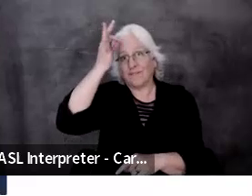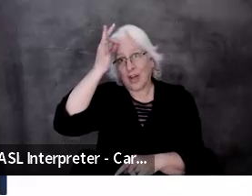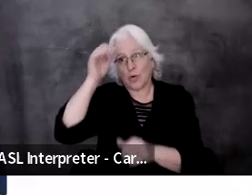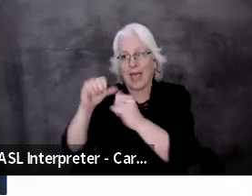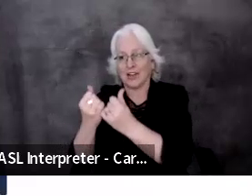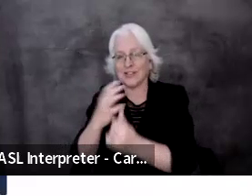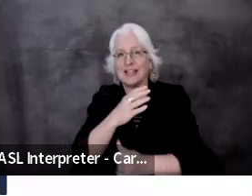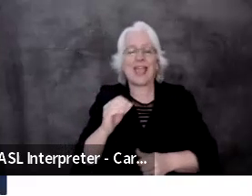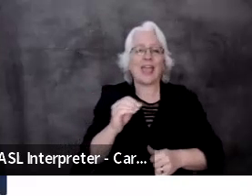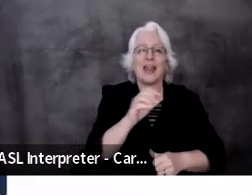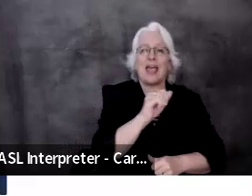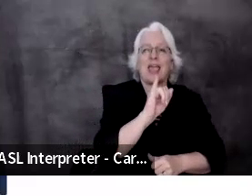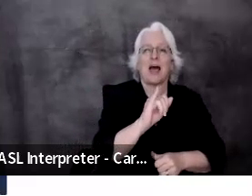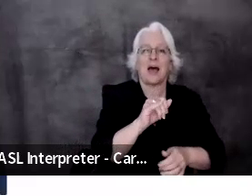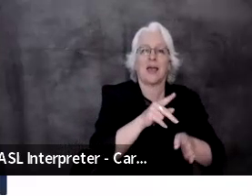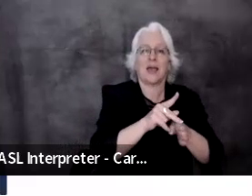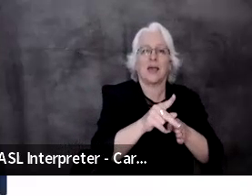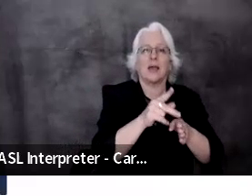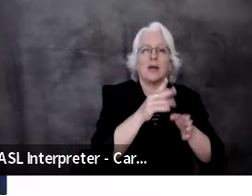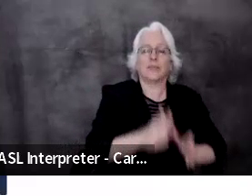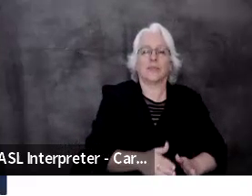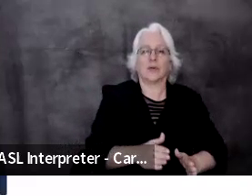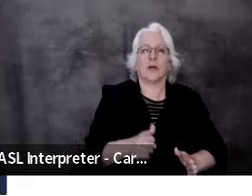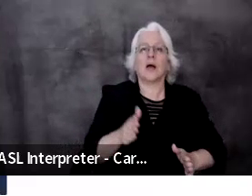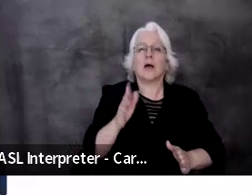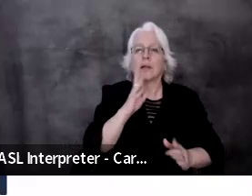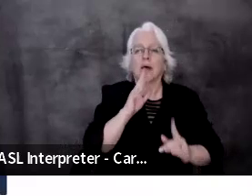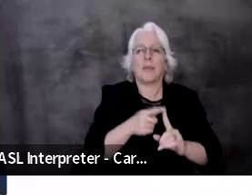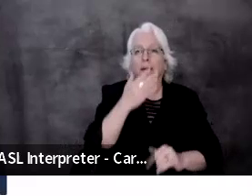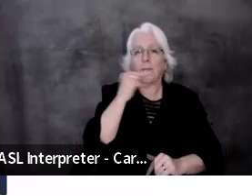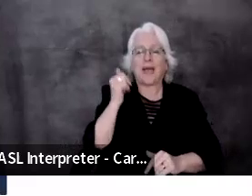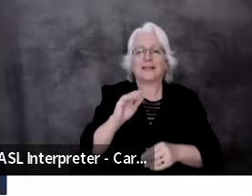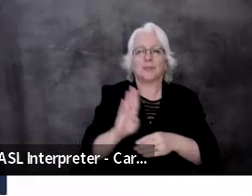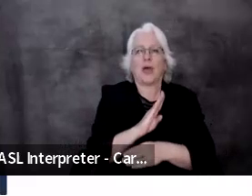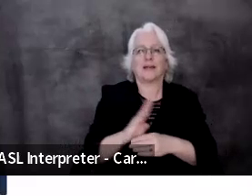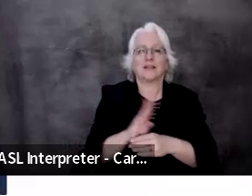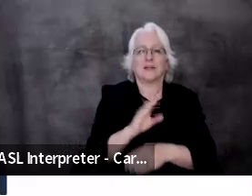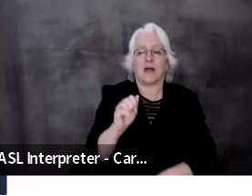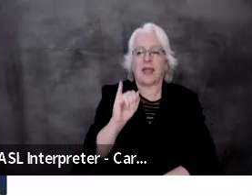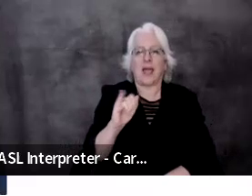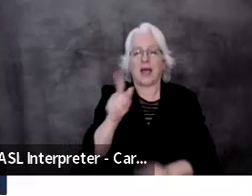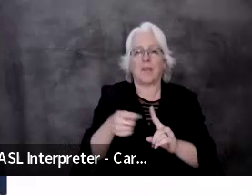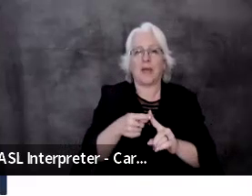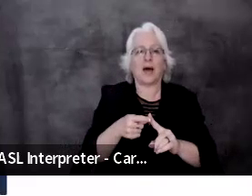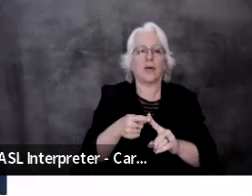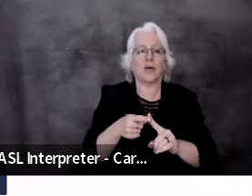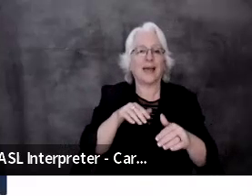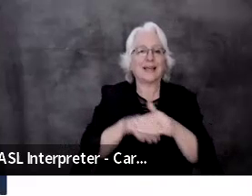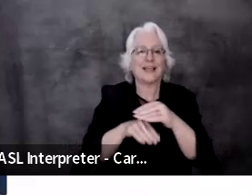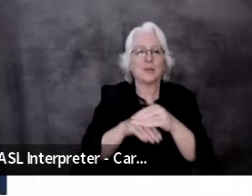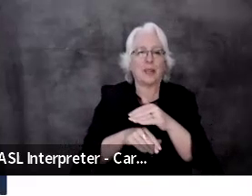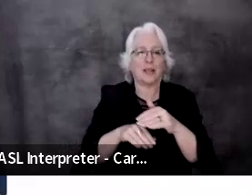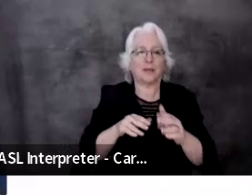on best practices for AI regarding disability and accessibility. And we hope you will join